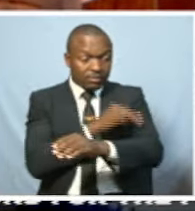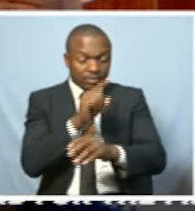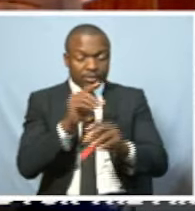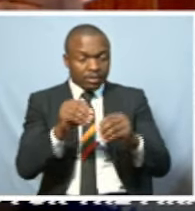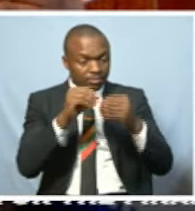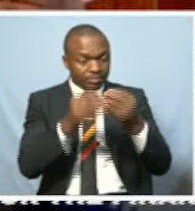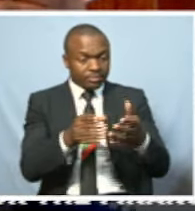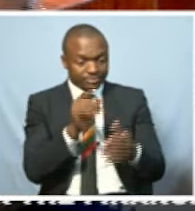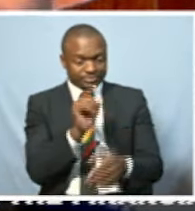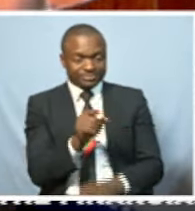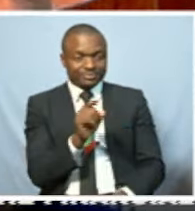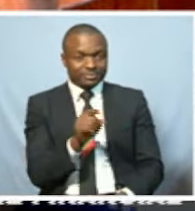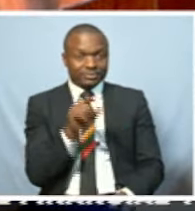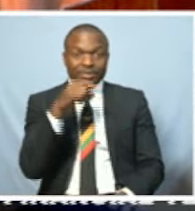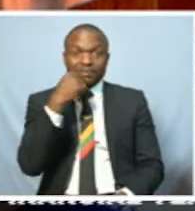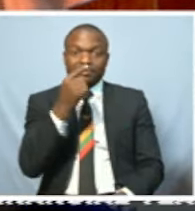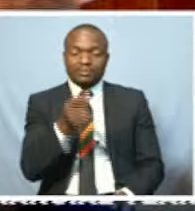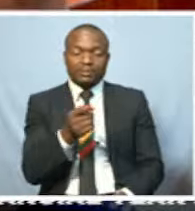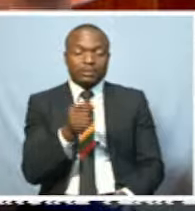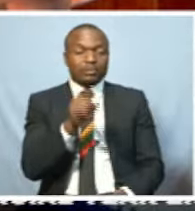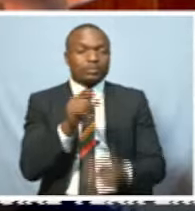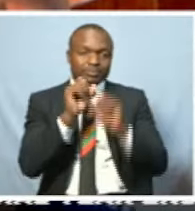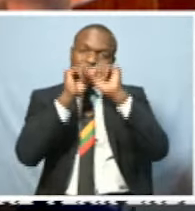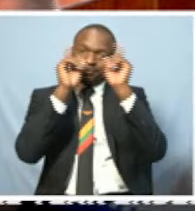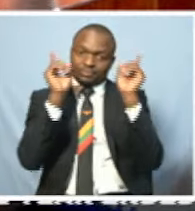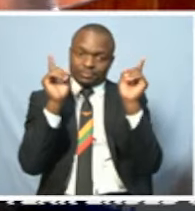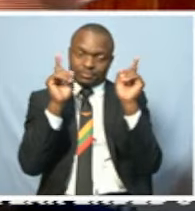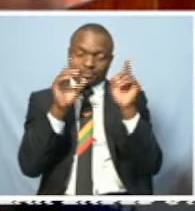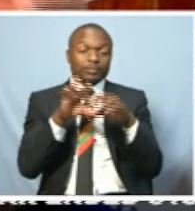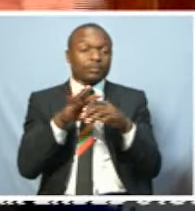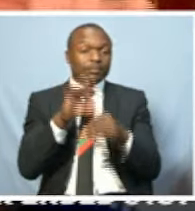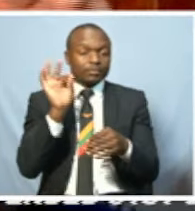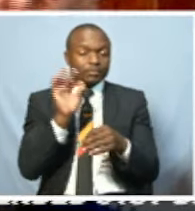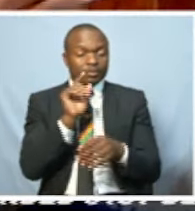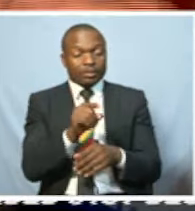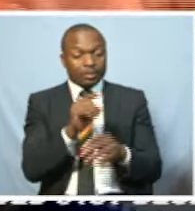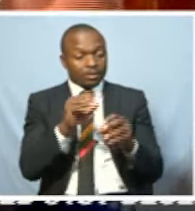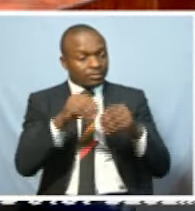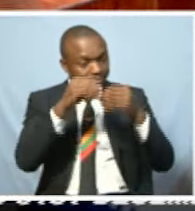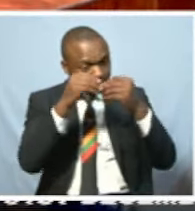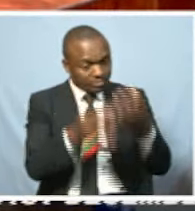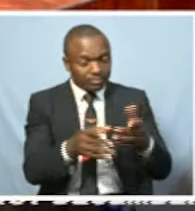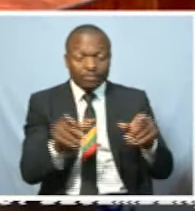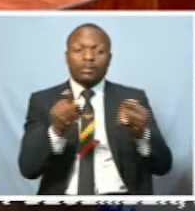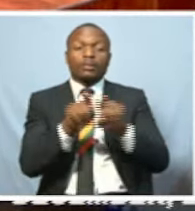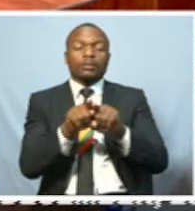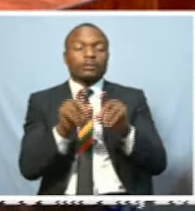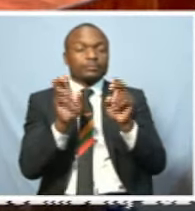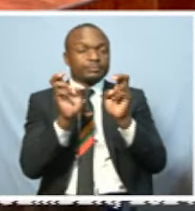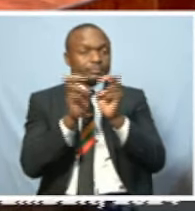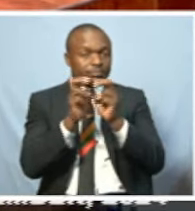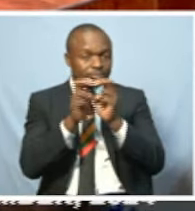saying you were surprised and discovered that you awarded the same contractor.